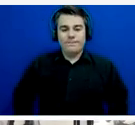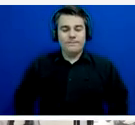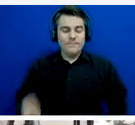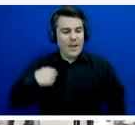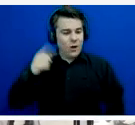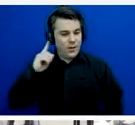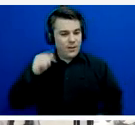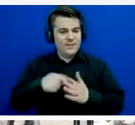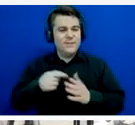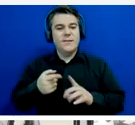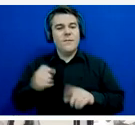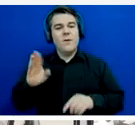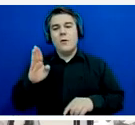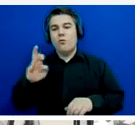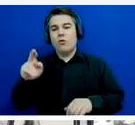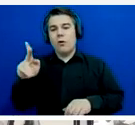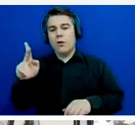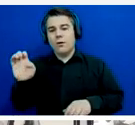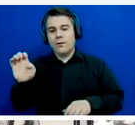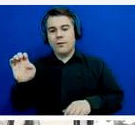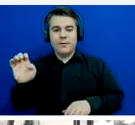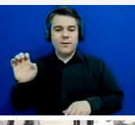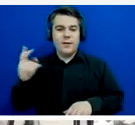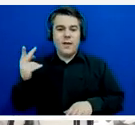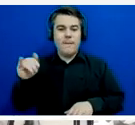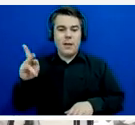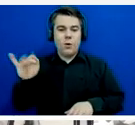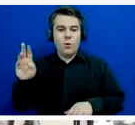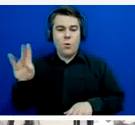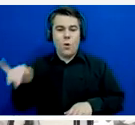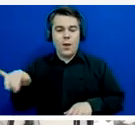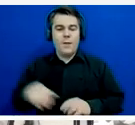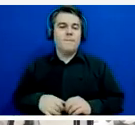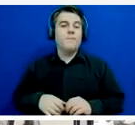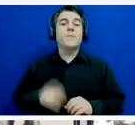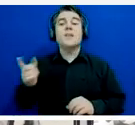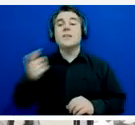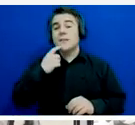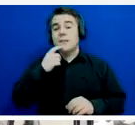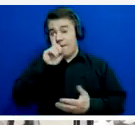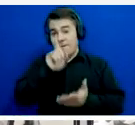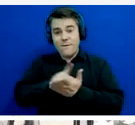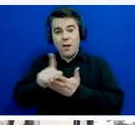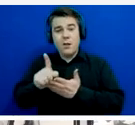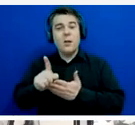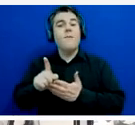from Brooke Hemingway. I love what she said here, and that is to fall in love with rebuilding.